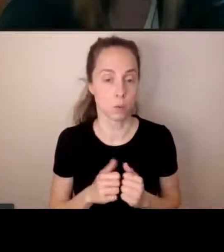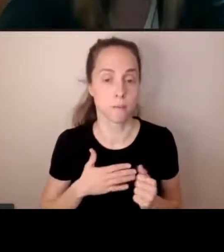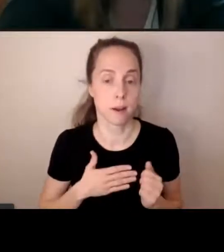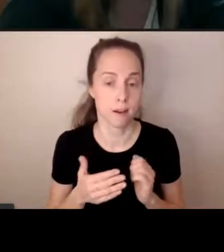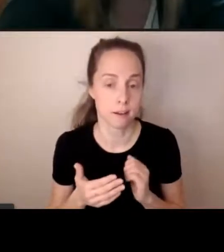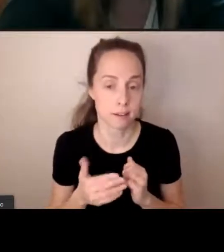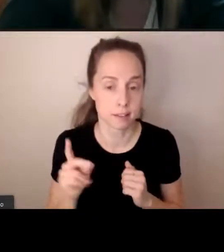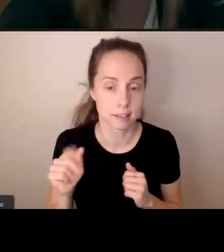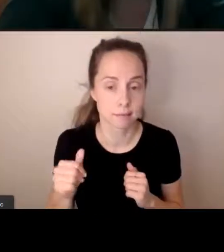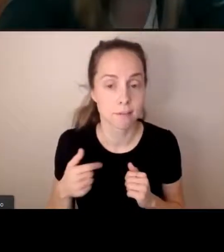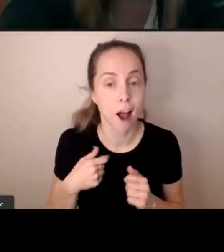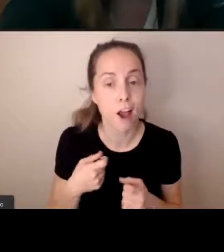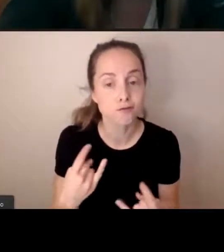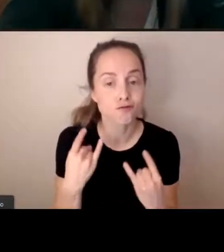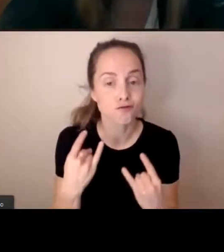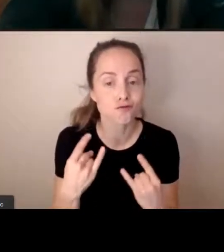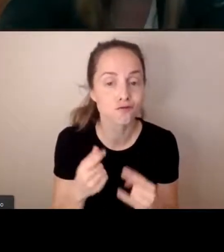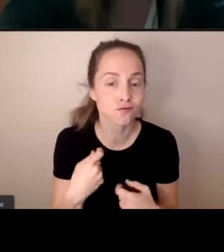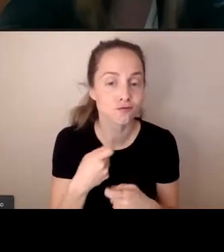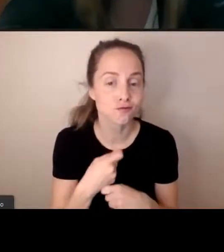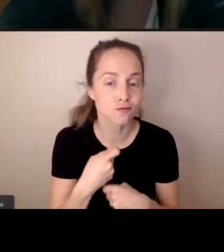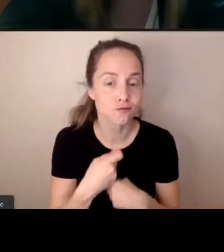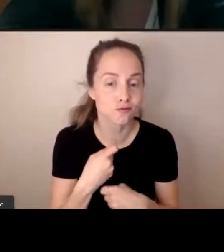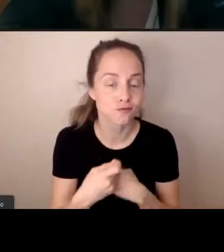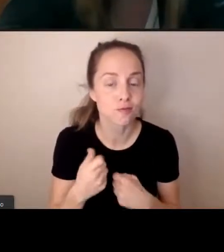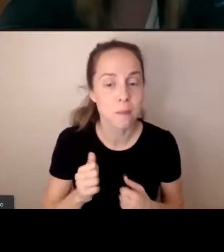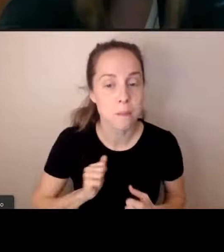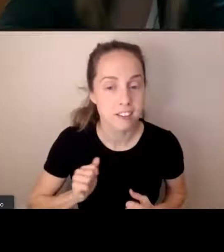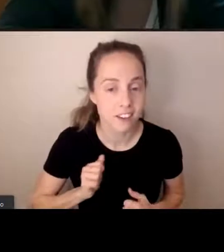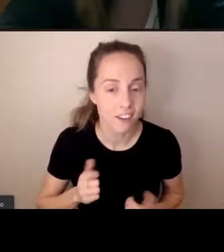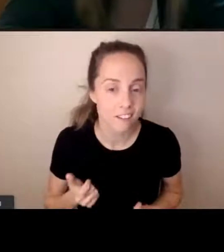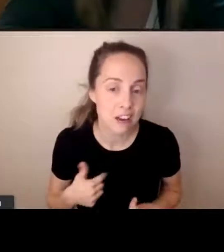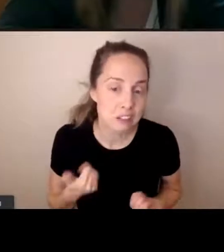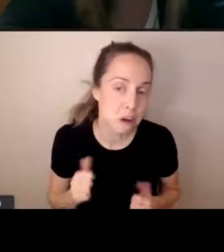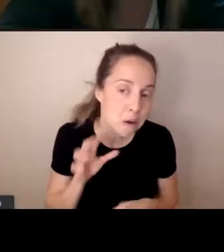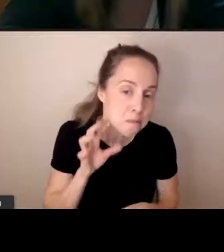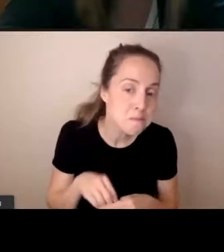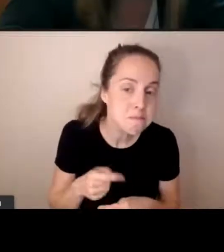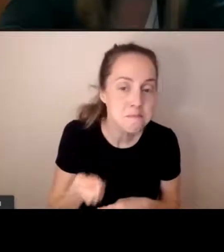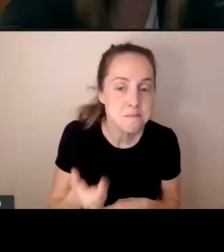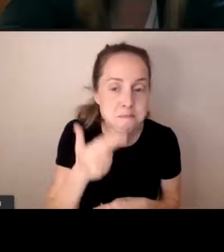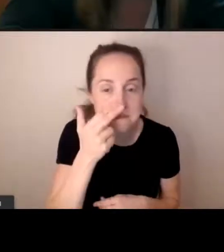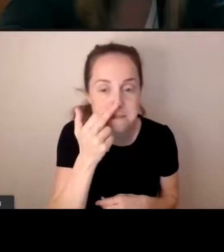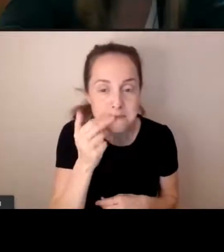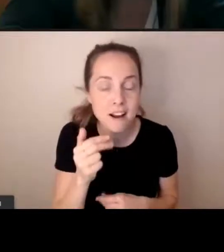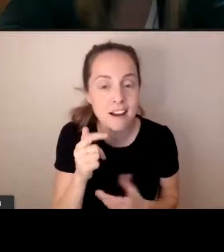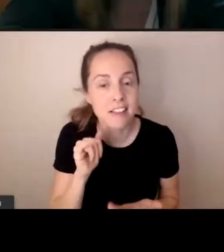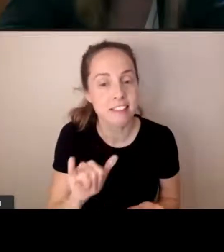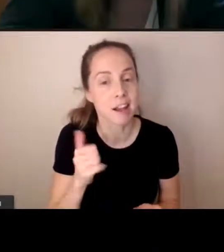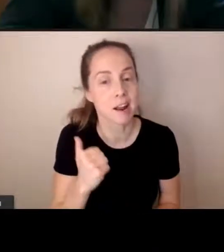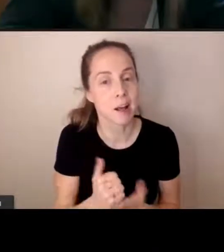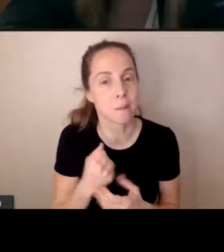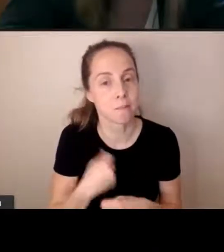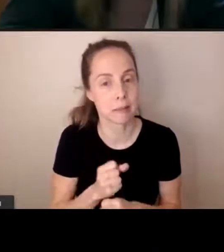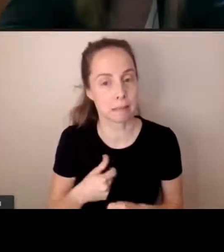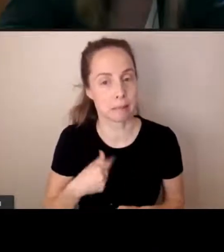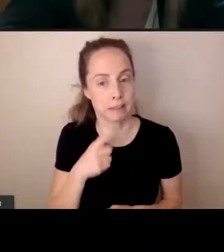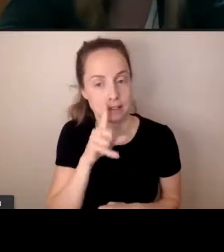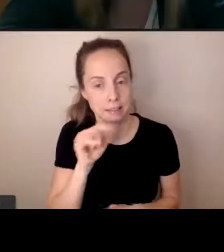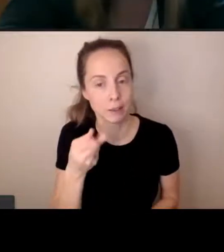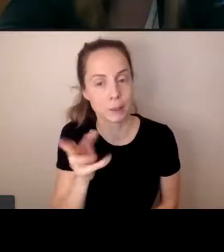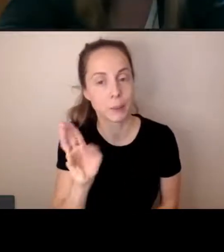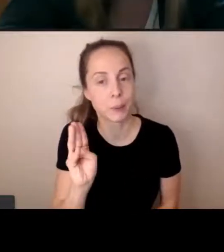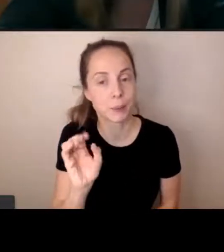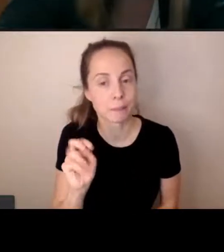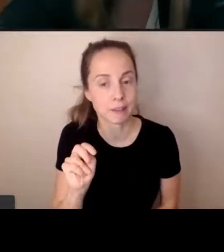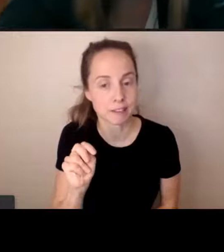it. I try to incorporate it in a funny way, because I find that helps humanize it, and it can make